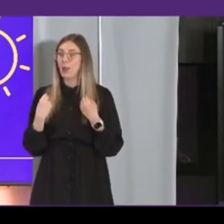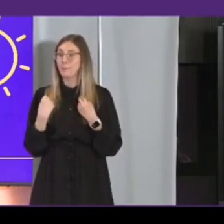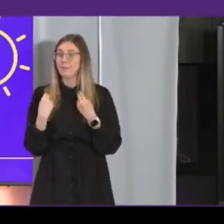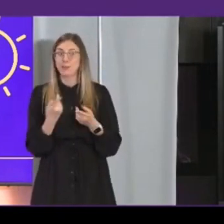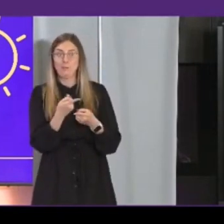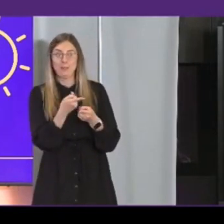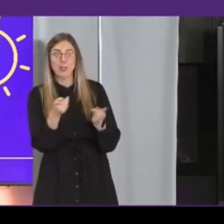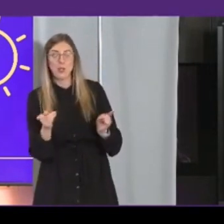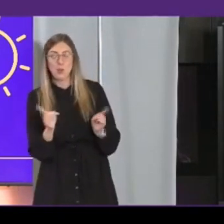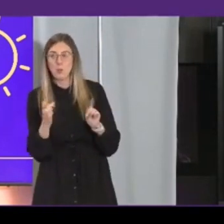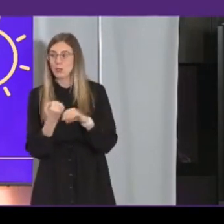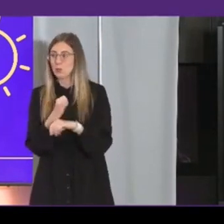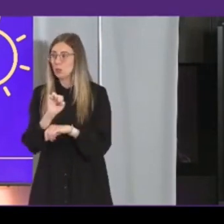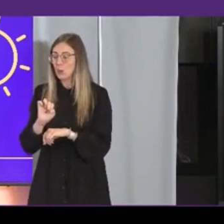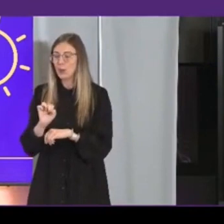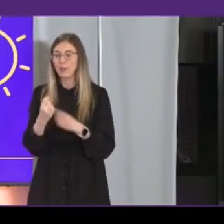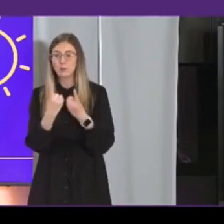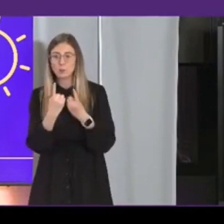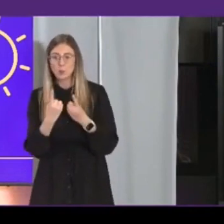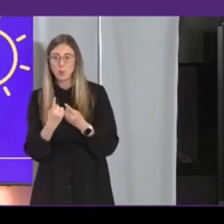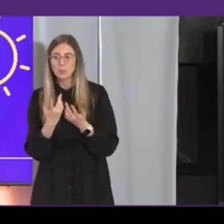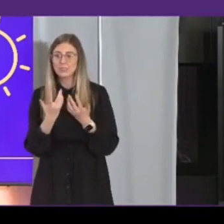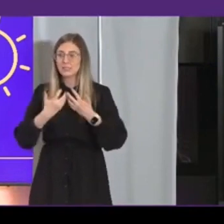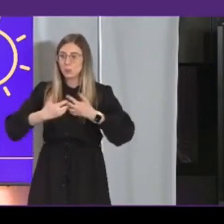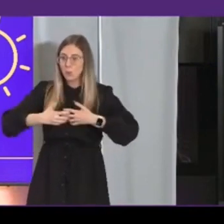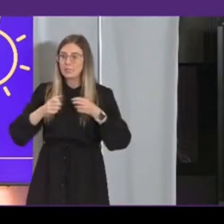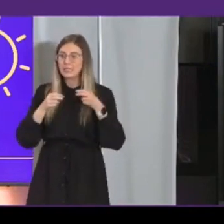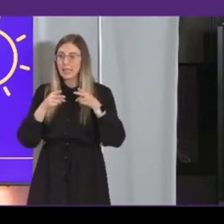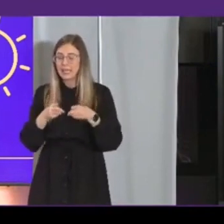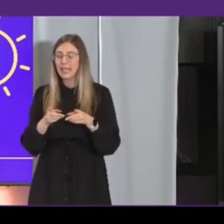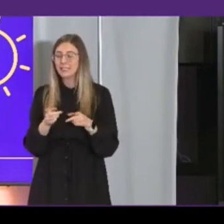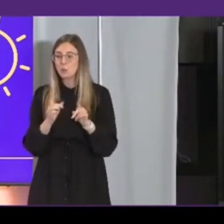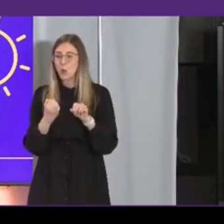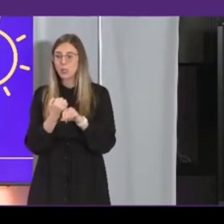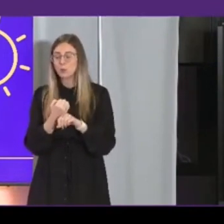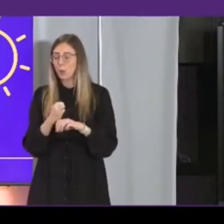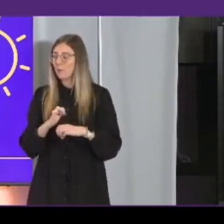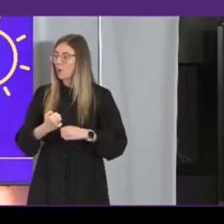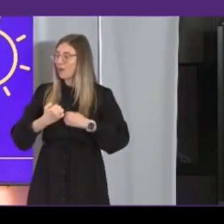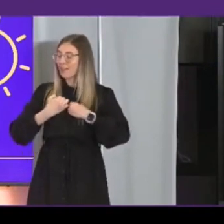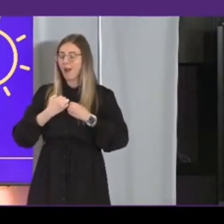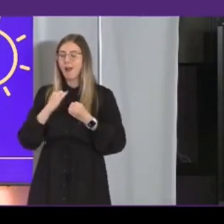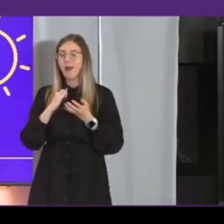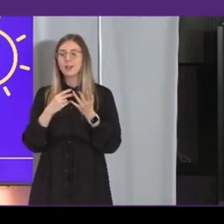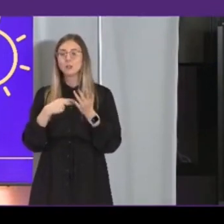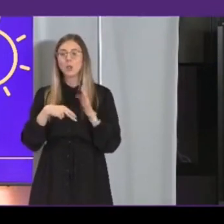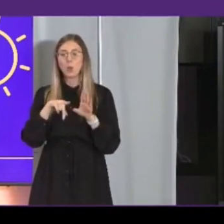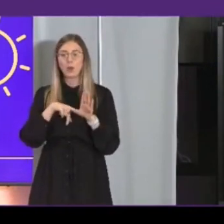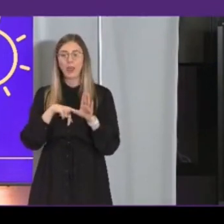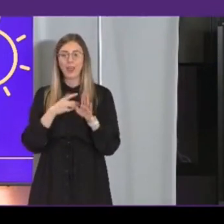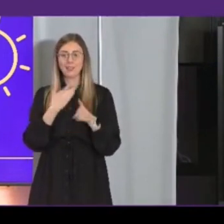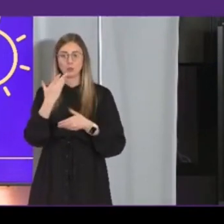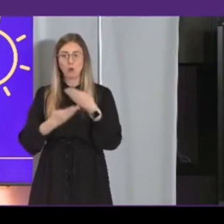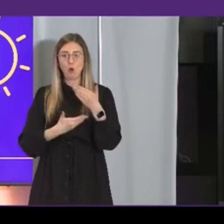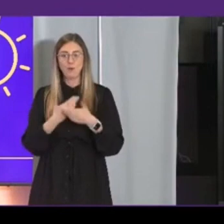you using these sorts of tools and techniques? And I think what's amazing with the Sony story is to see the scale and the scope